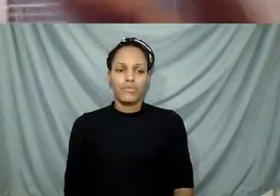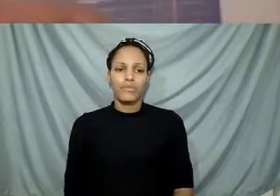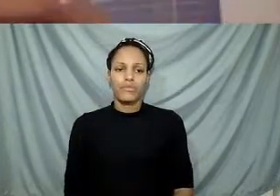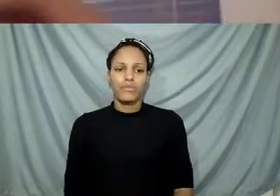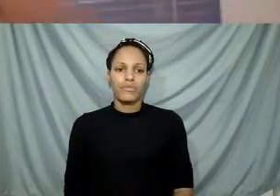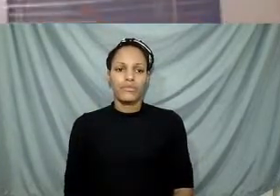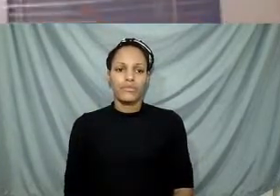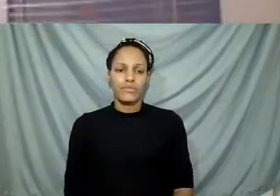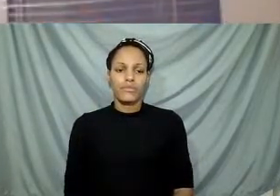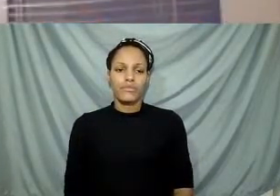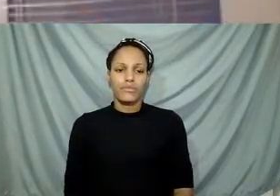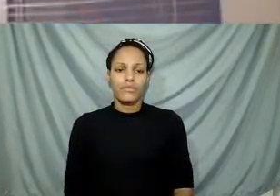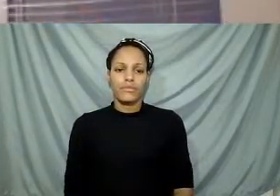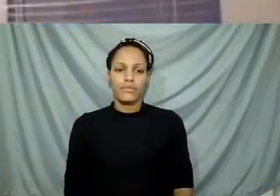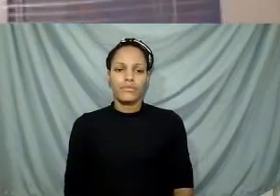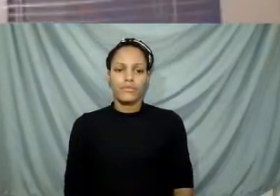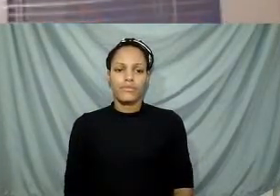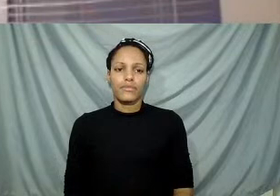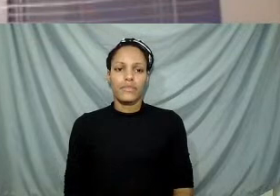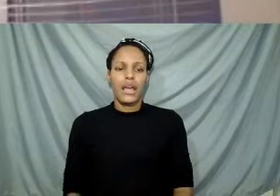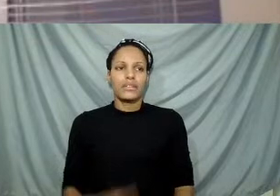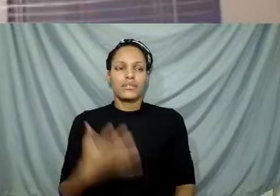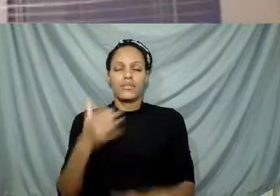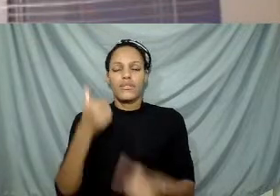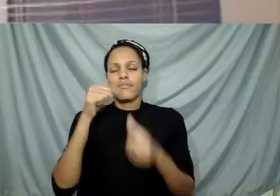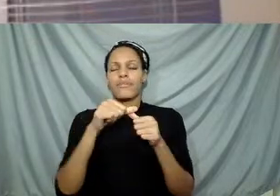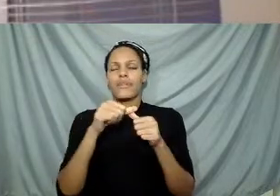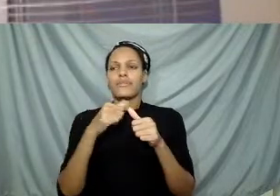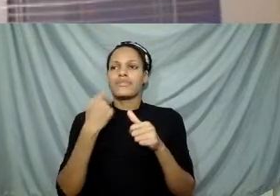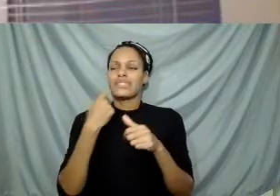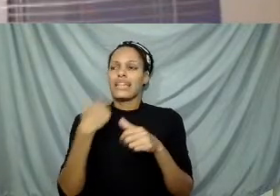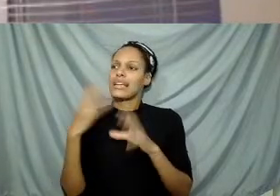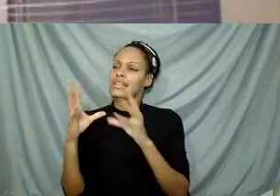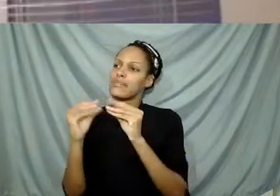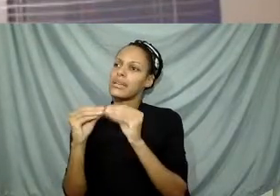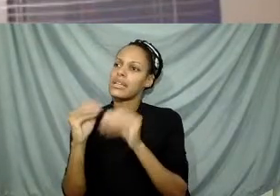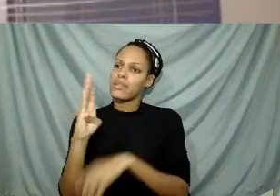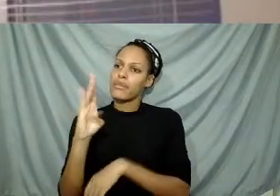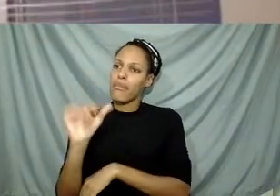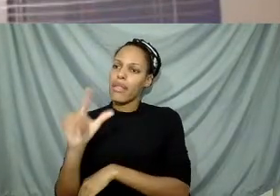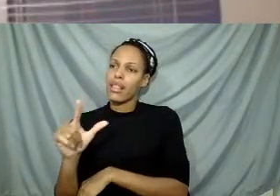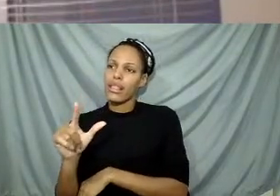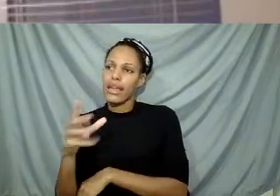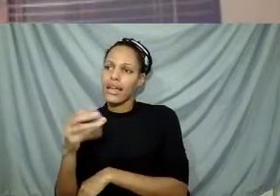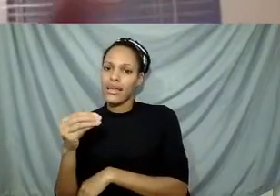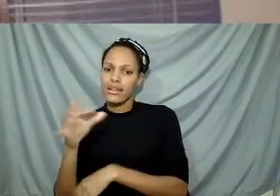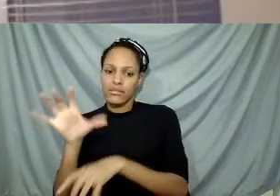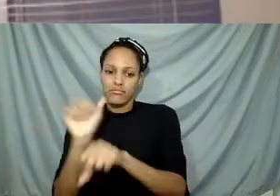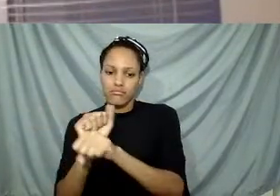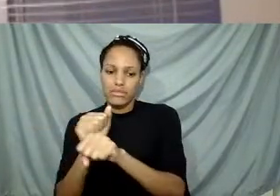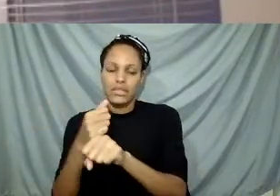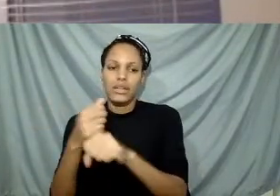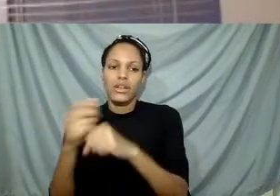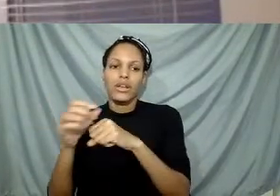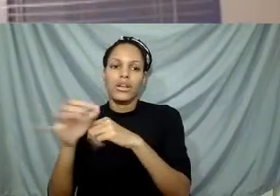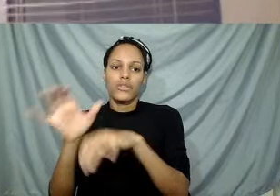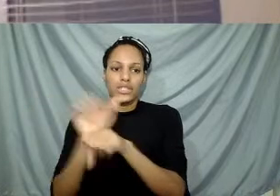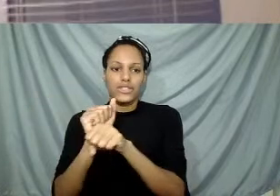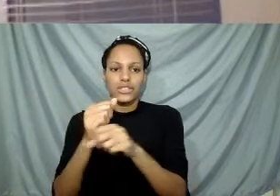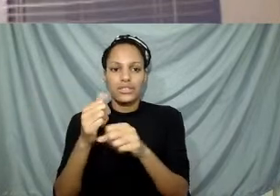We had just, as a matter of fact, I remember us just having a meeting with Bill Cuomo and our booking agent to get the cover of Dance